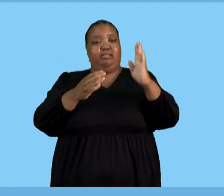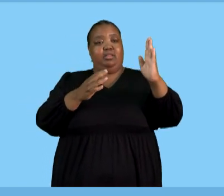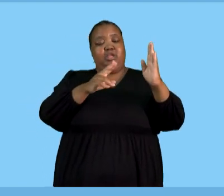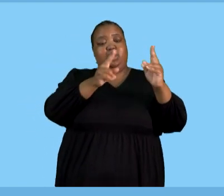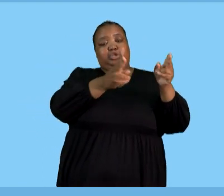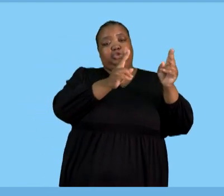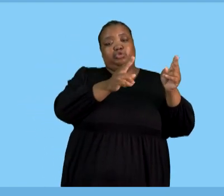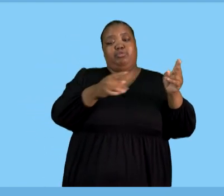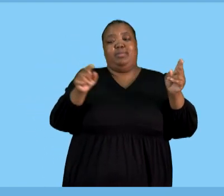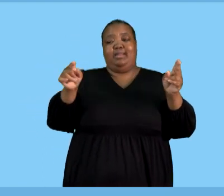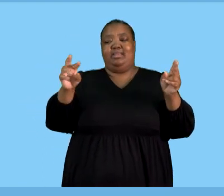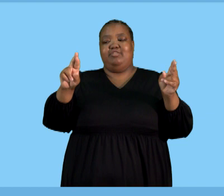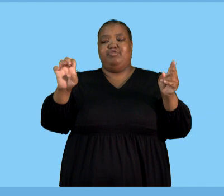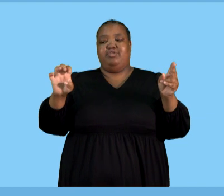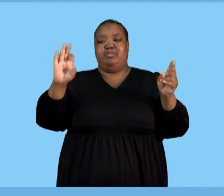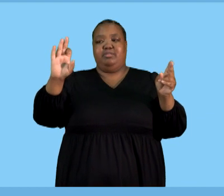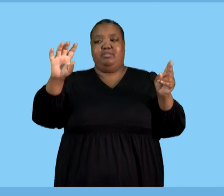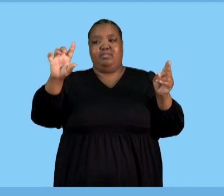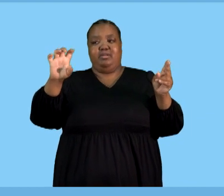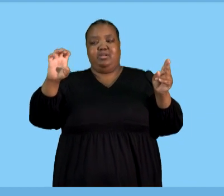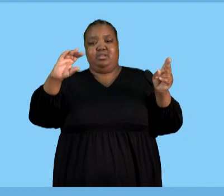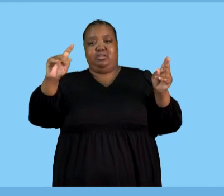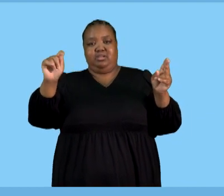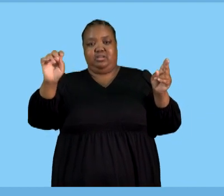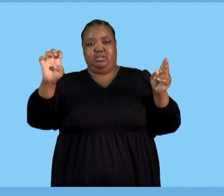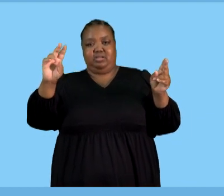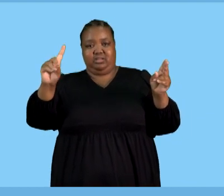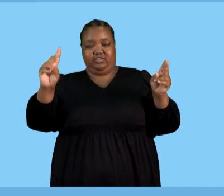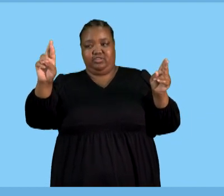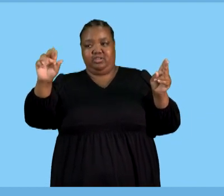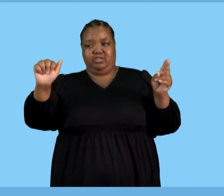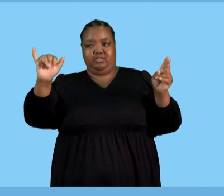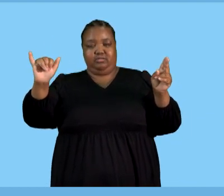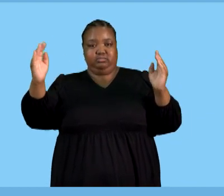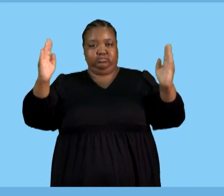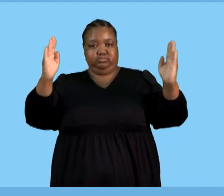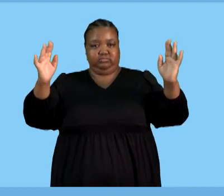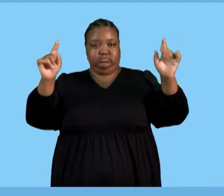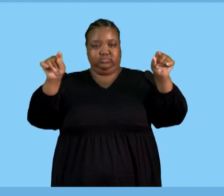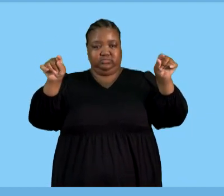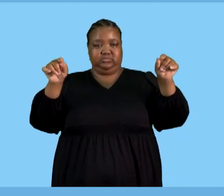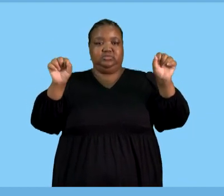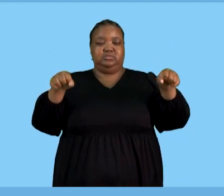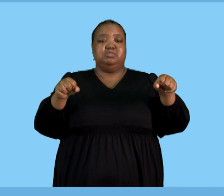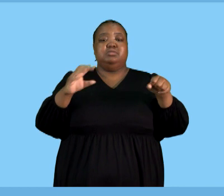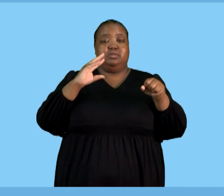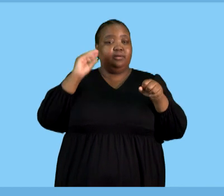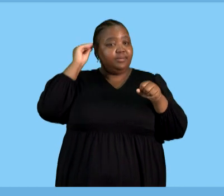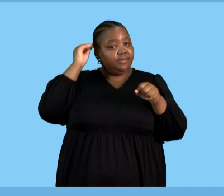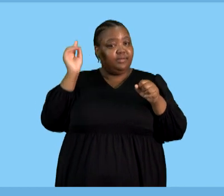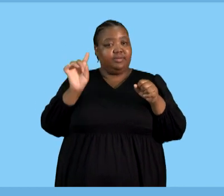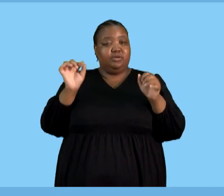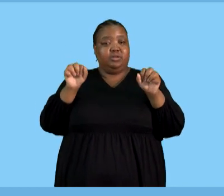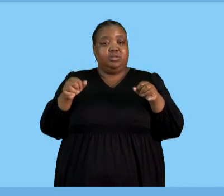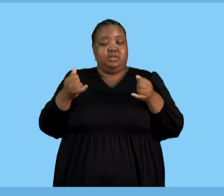and the reflected ray. And this is going to be known as our angle of reflection, using R to denote that